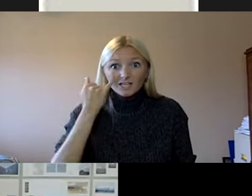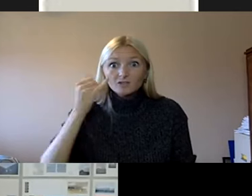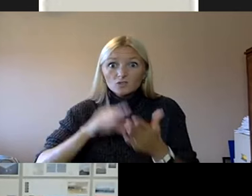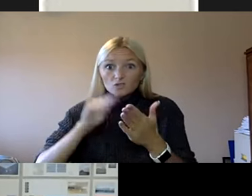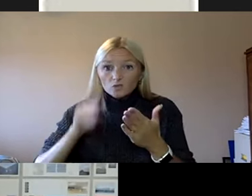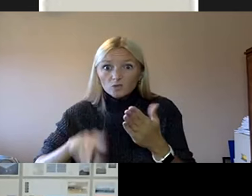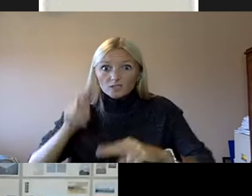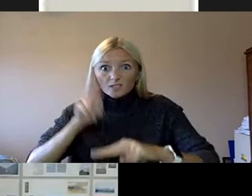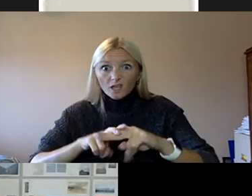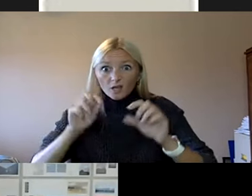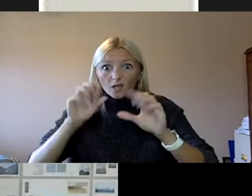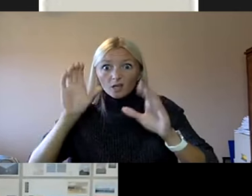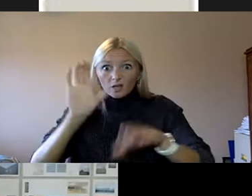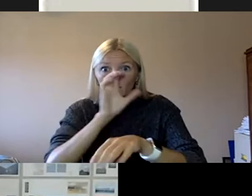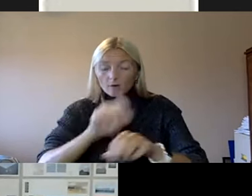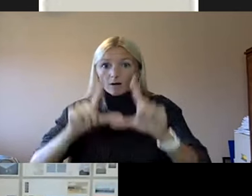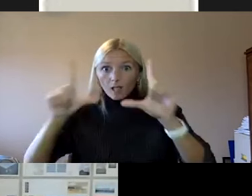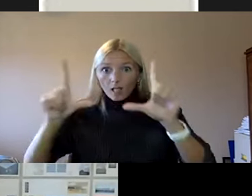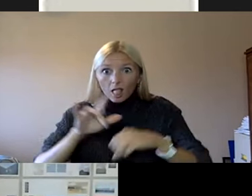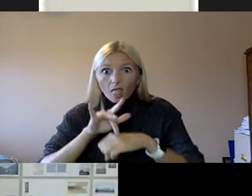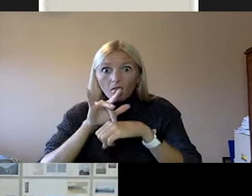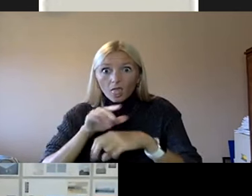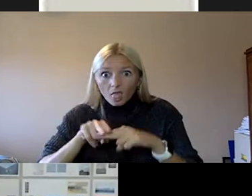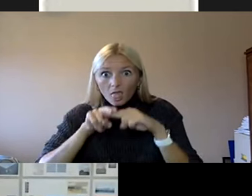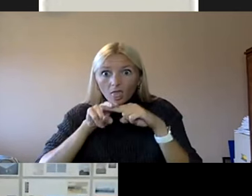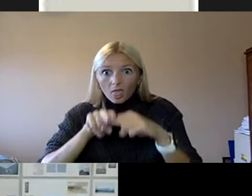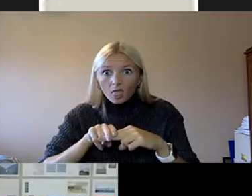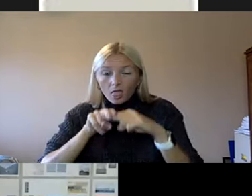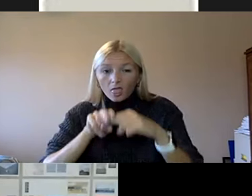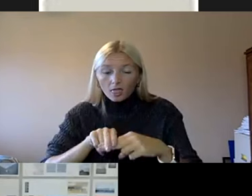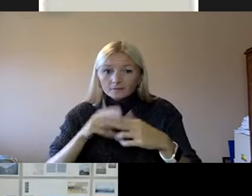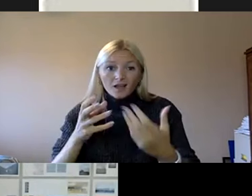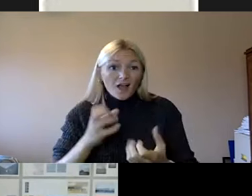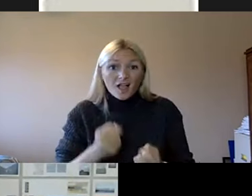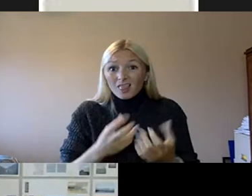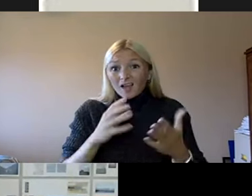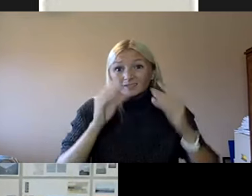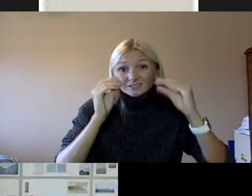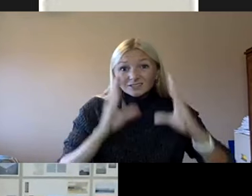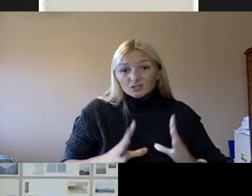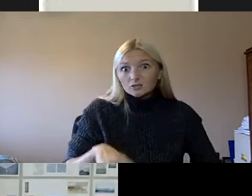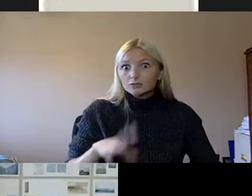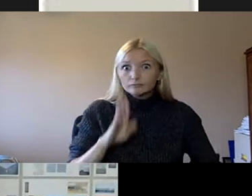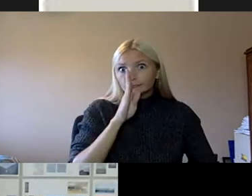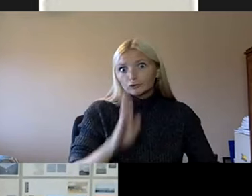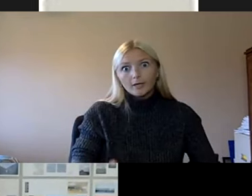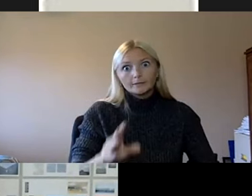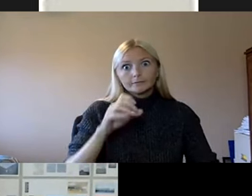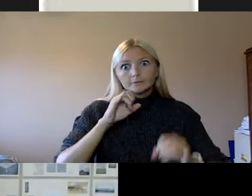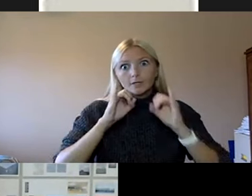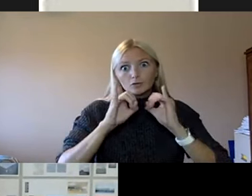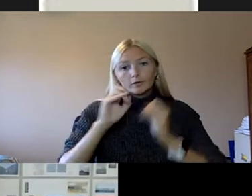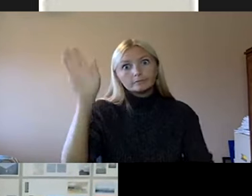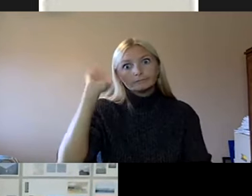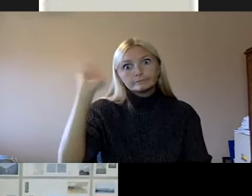computer and communicate and mostly listen, because a lot of teachers just used direct